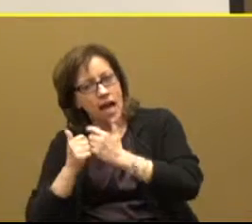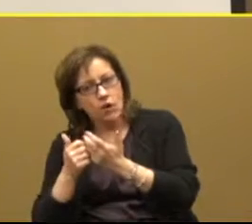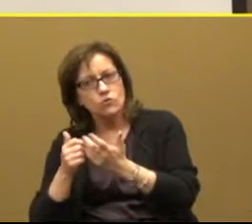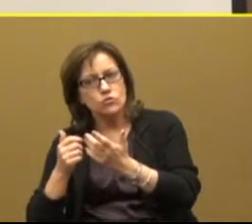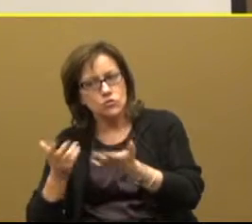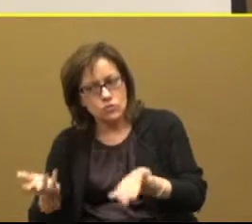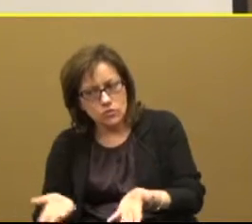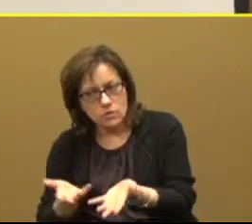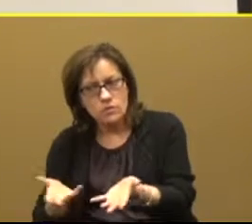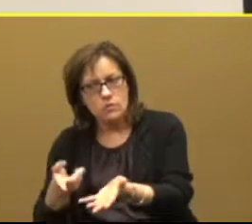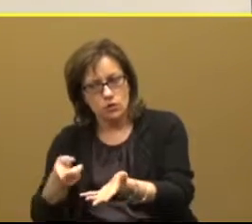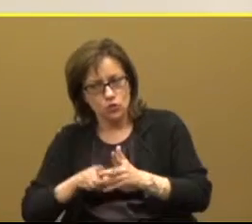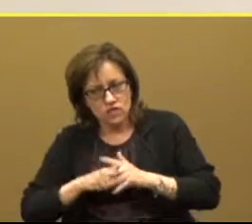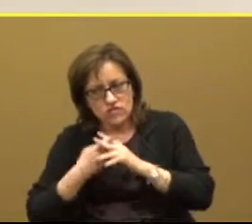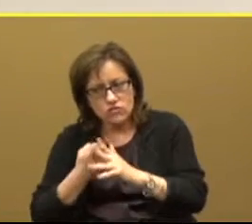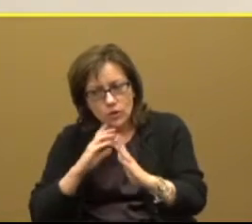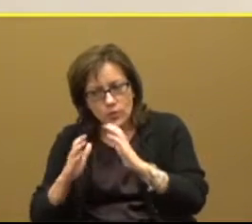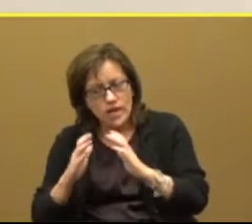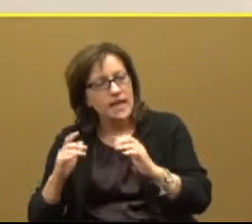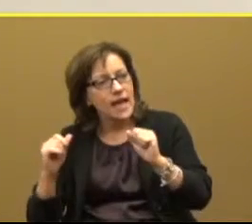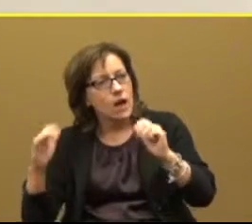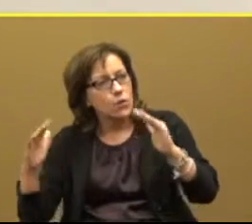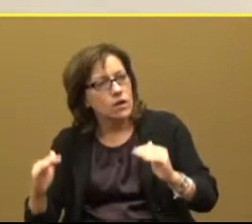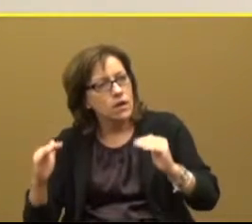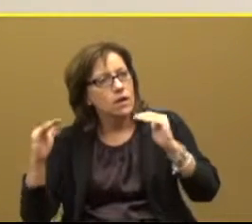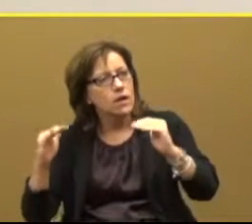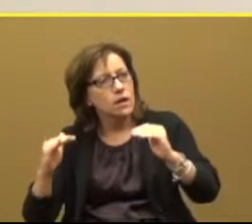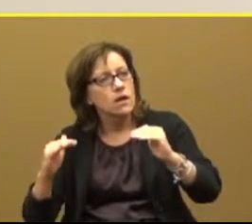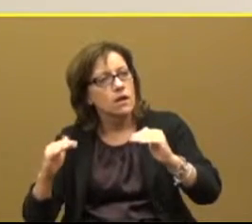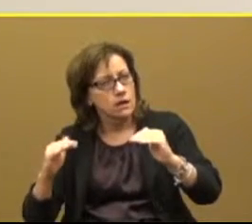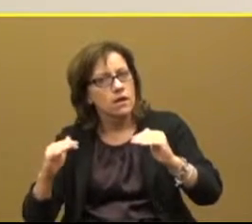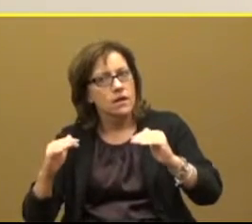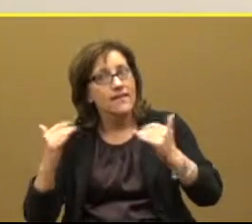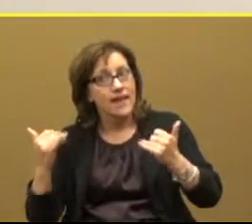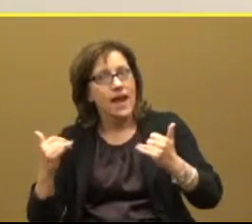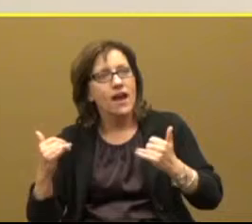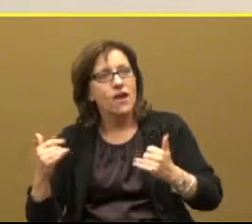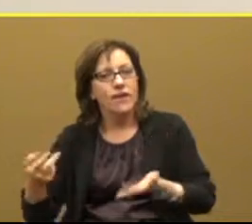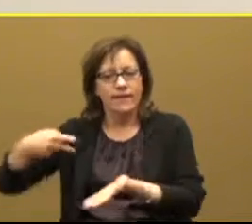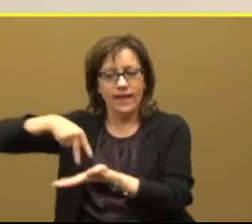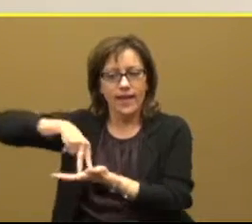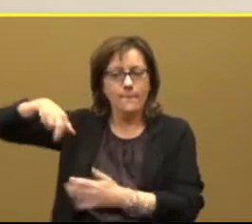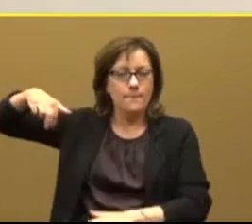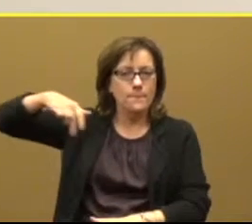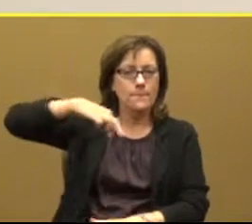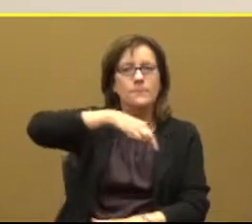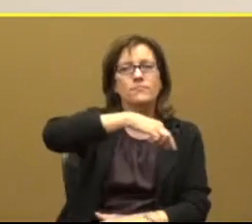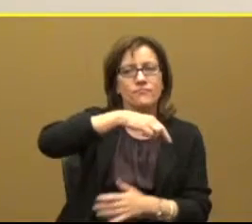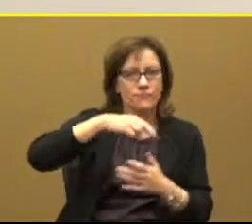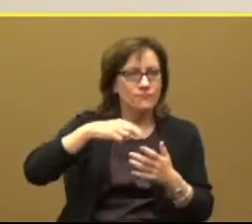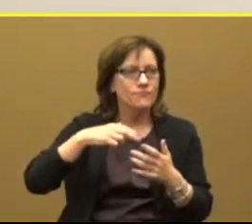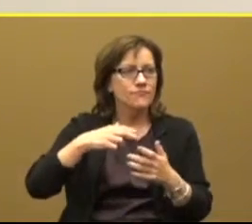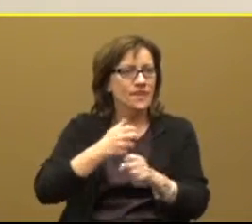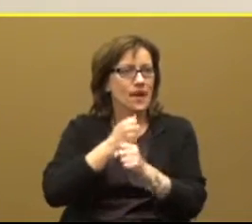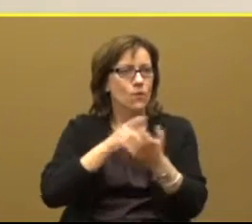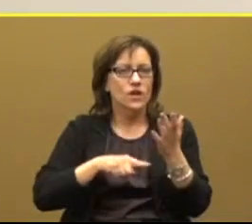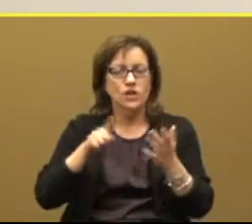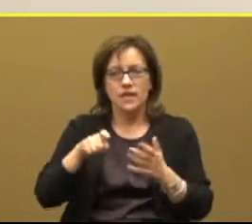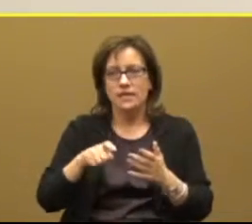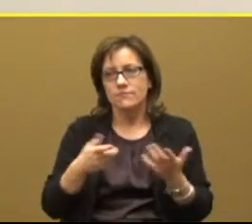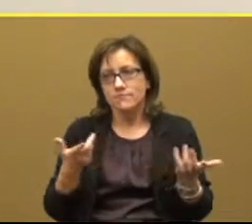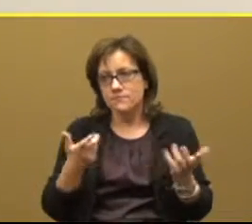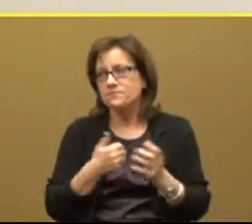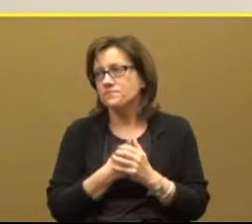communication. But now we've moved up a level. Now we can travel and still get our needs met. And that can be with